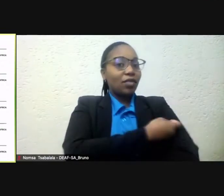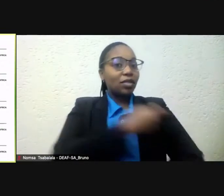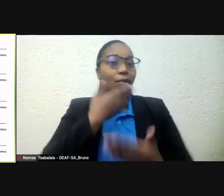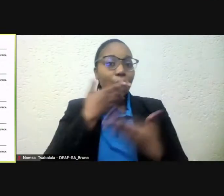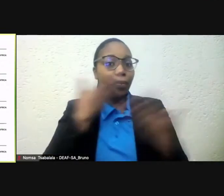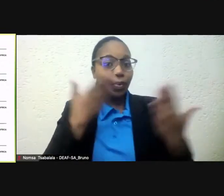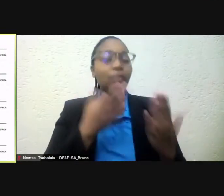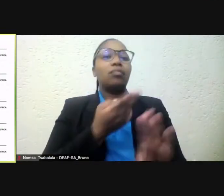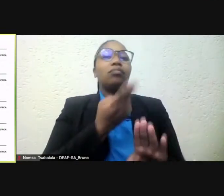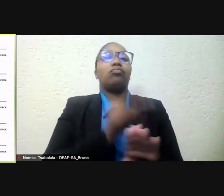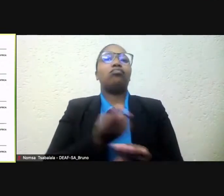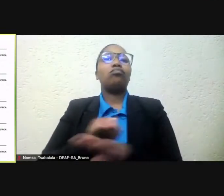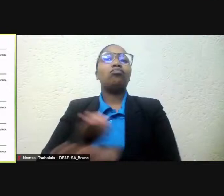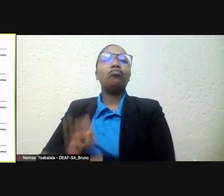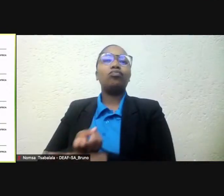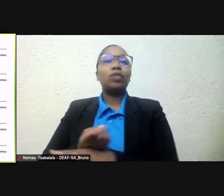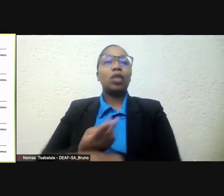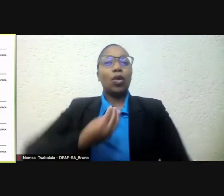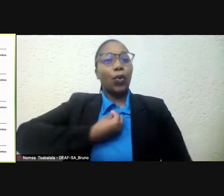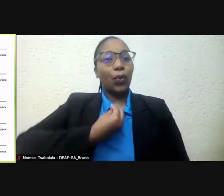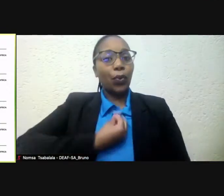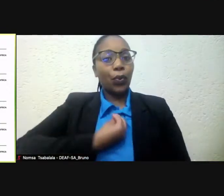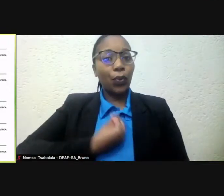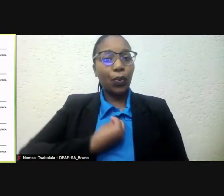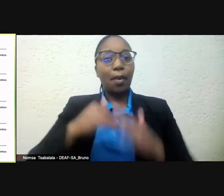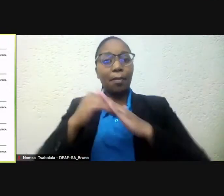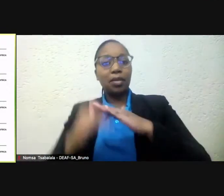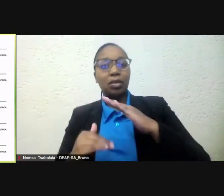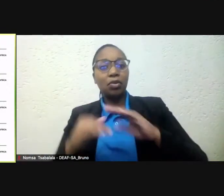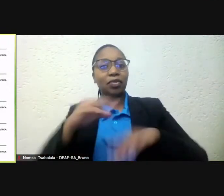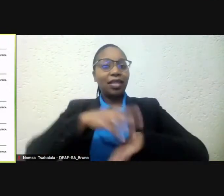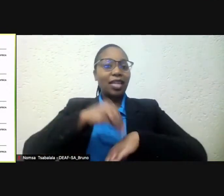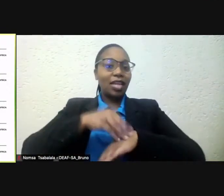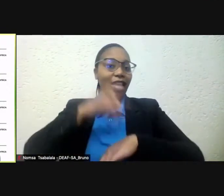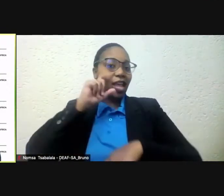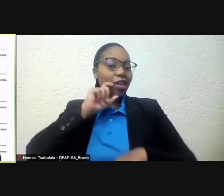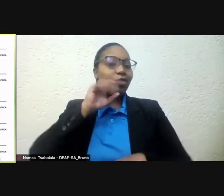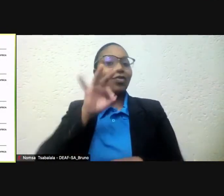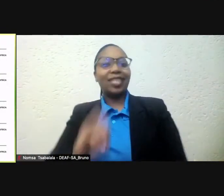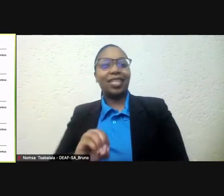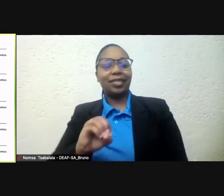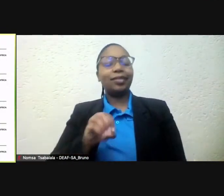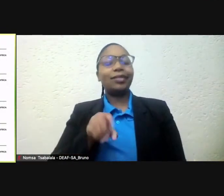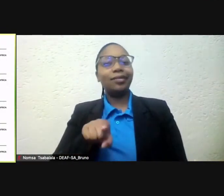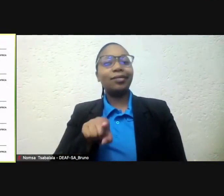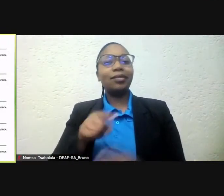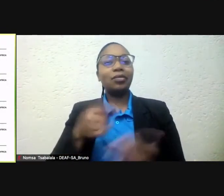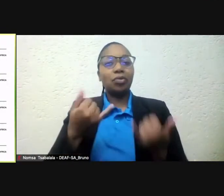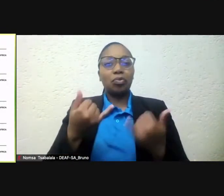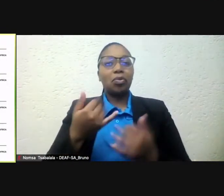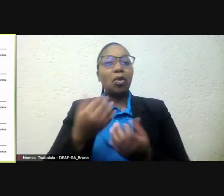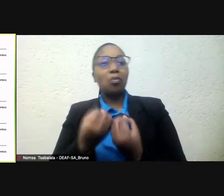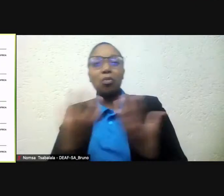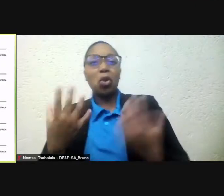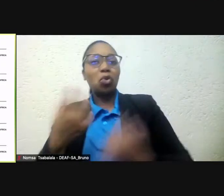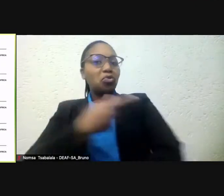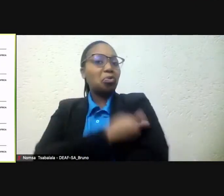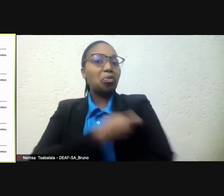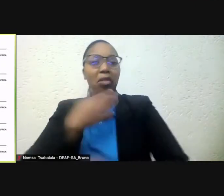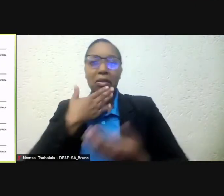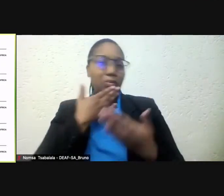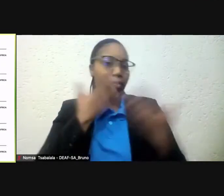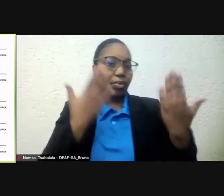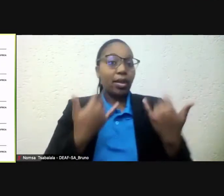40, most of whom are not vaccinated. At this stage, we can say that even in Gauteng,